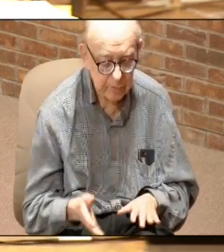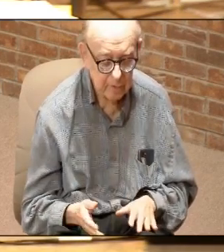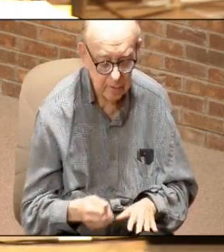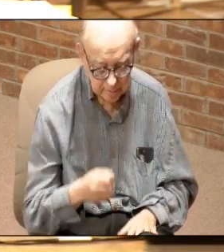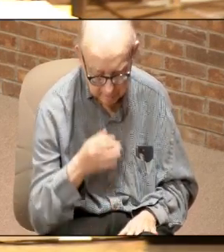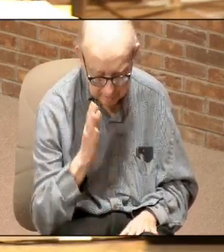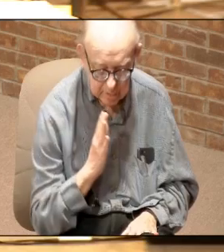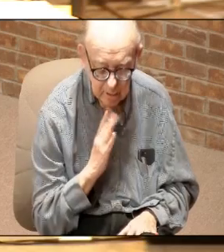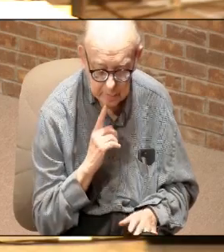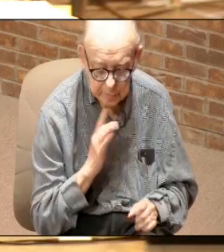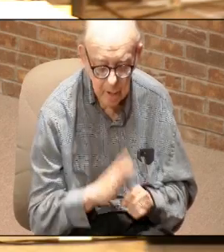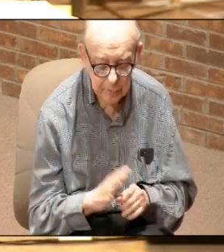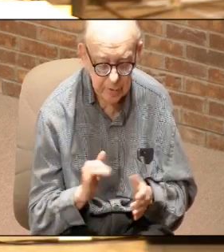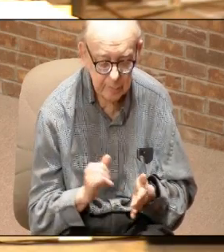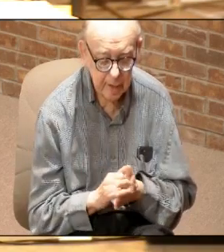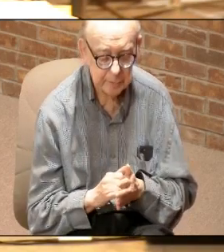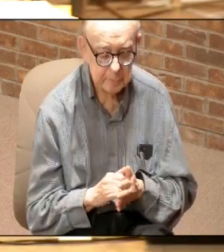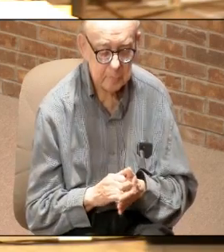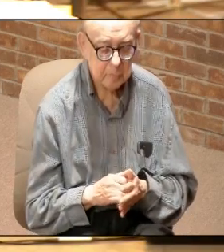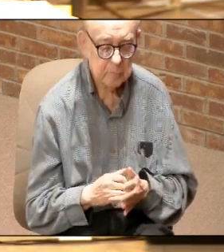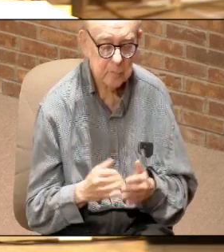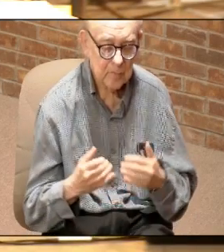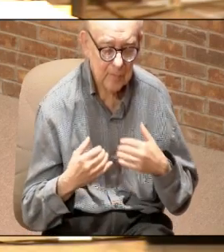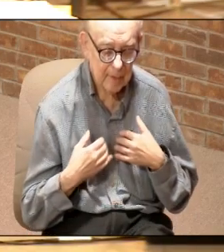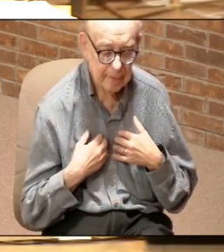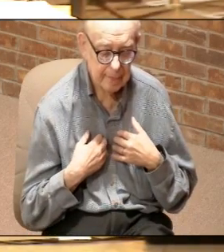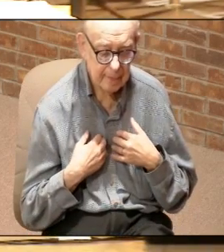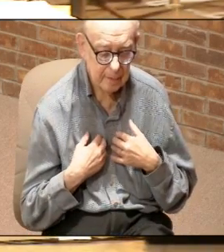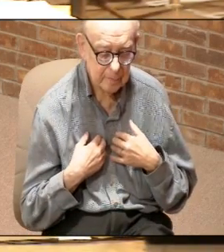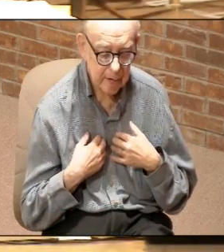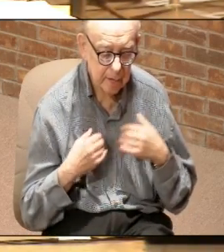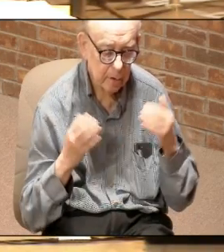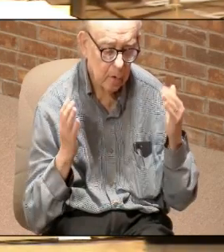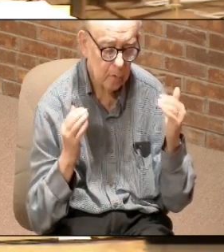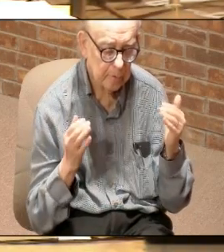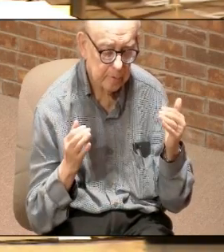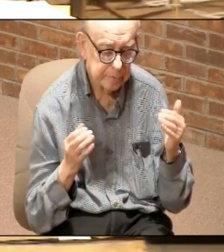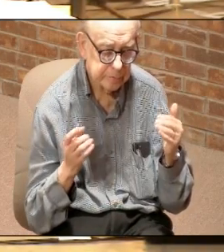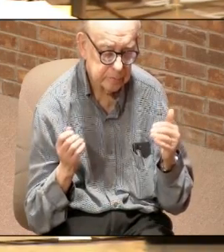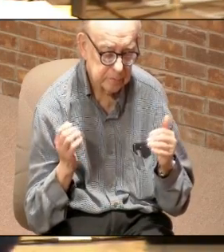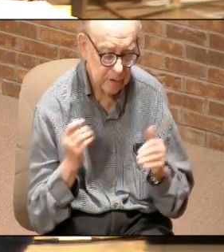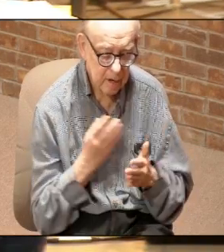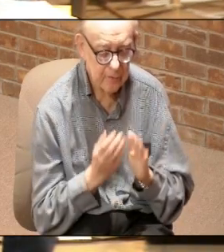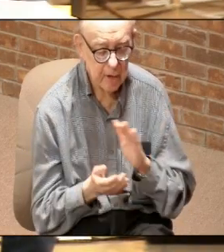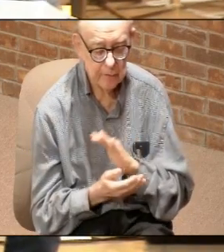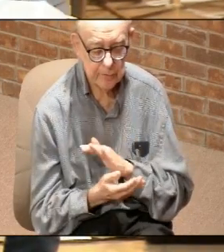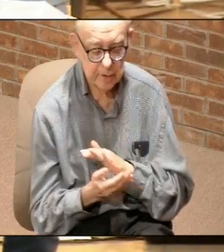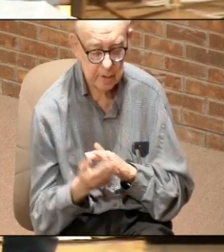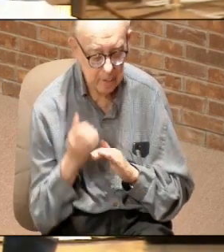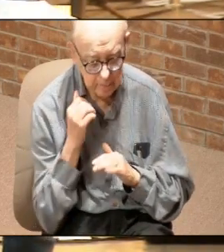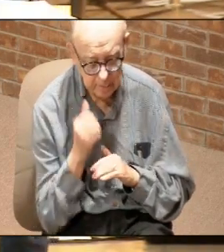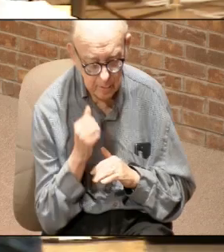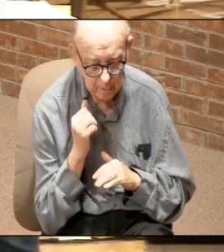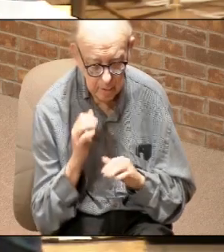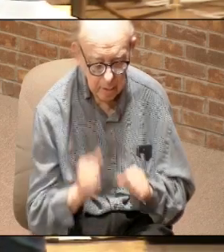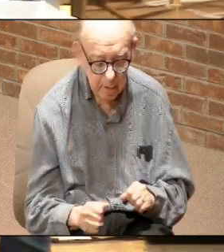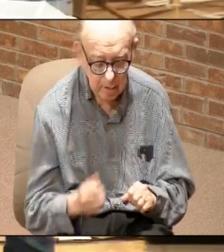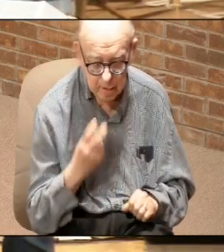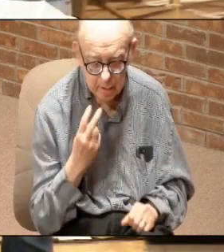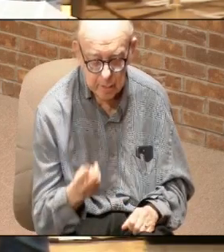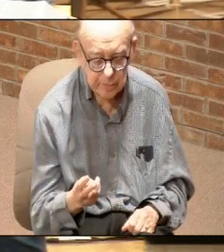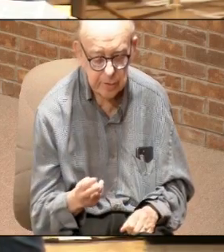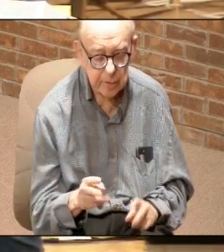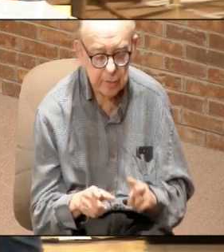God promised him that. And so he had the hope of every day being able to see